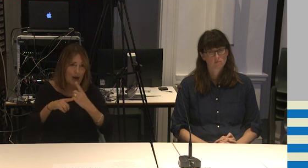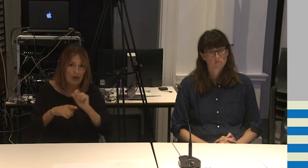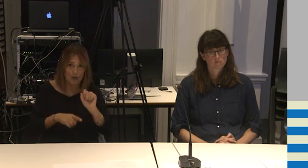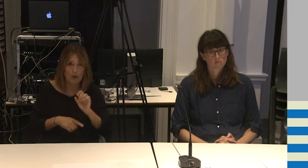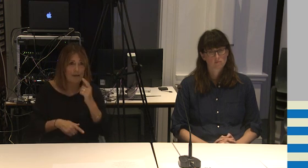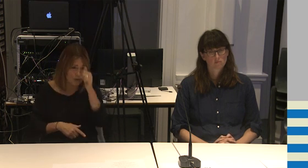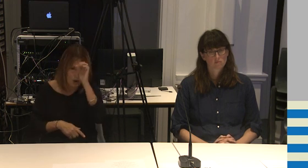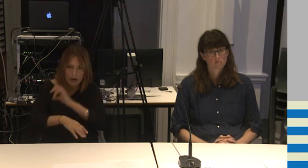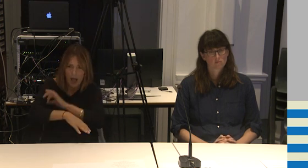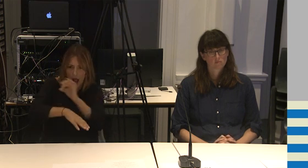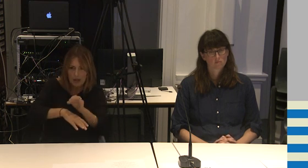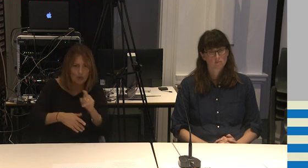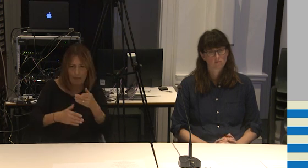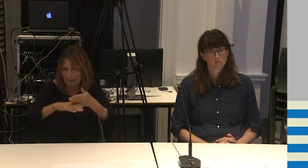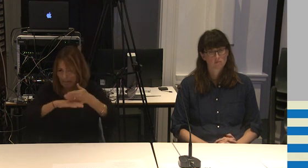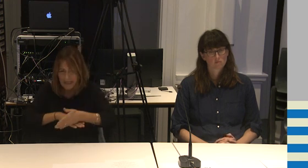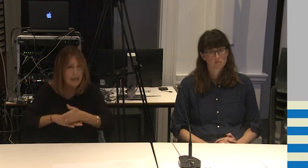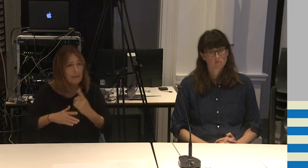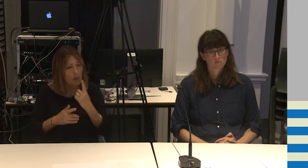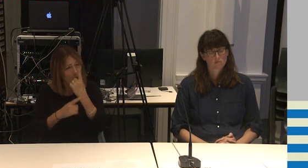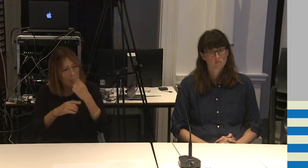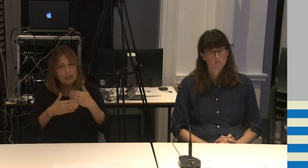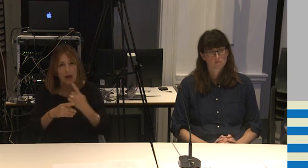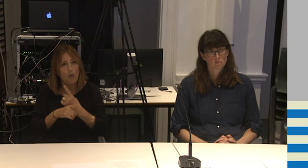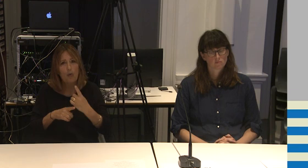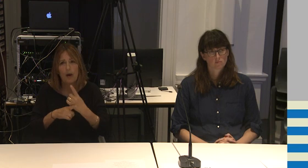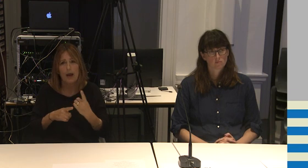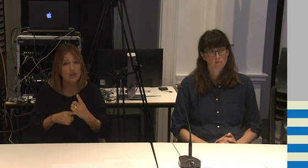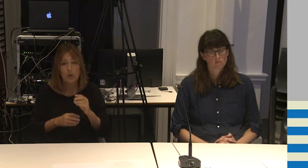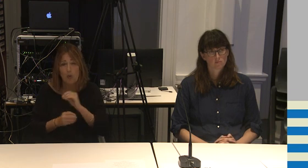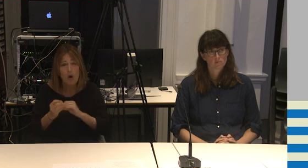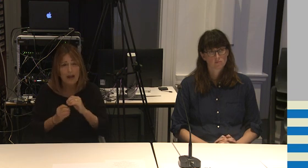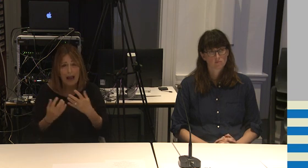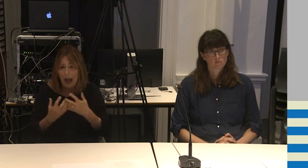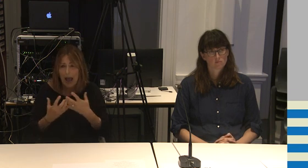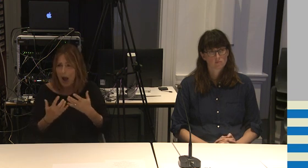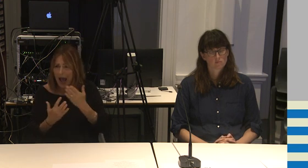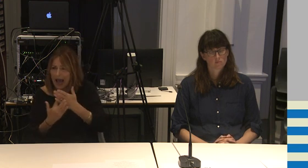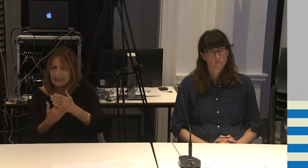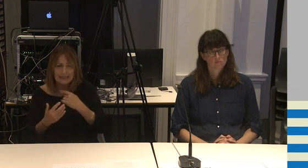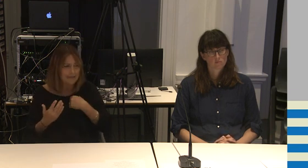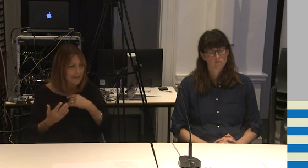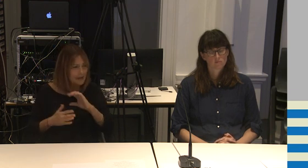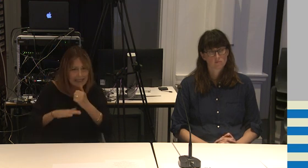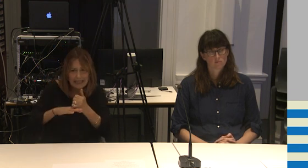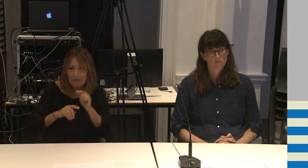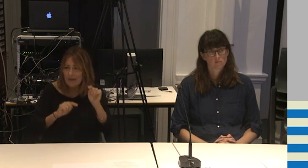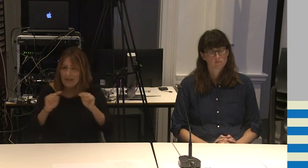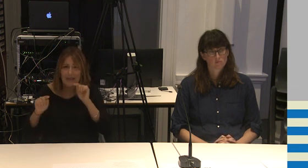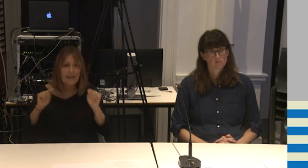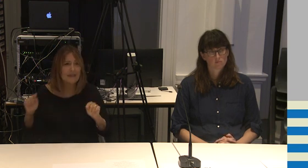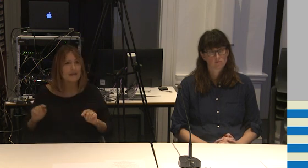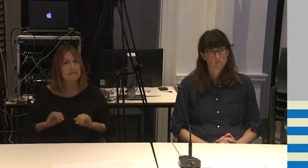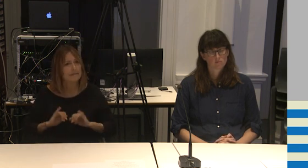know you're already very busy. I was spending a whole day a week just working out my access requirements and getting things in place.